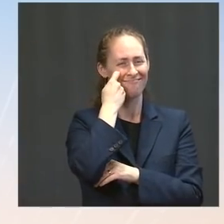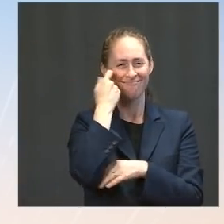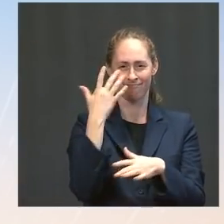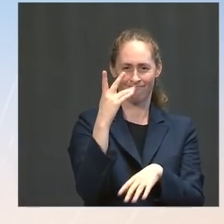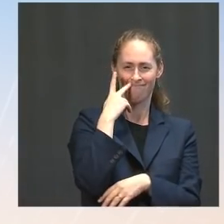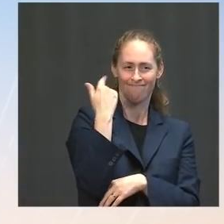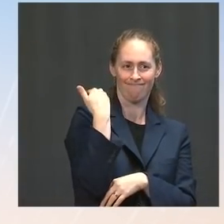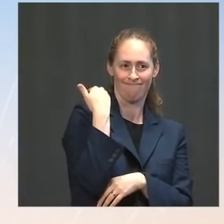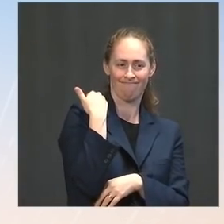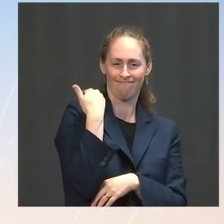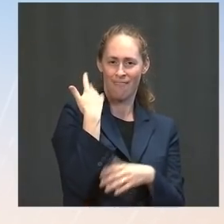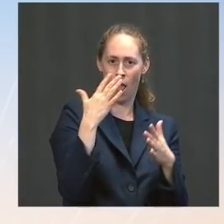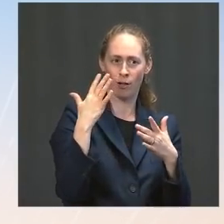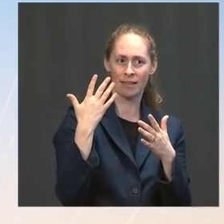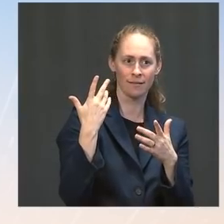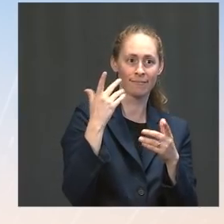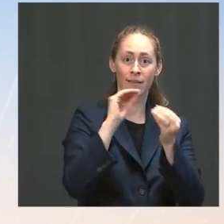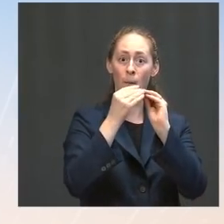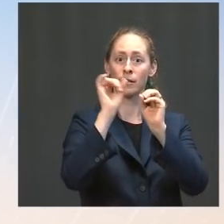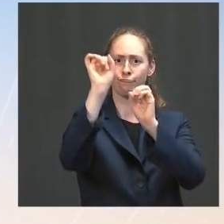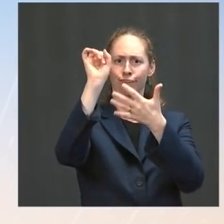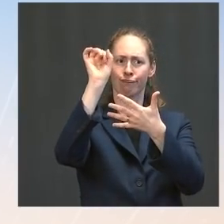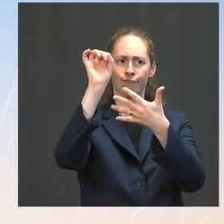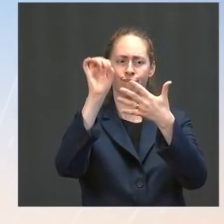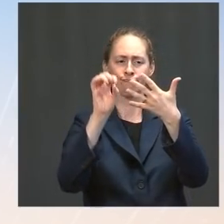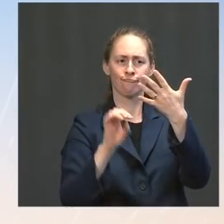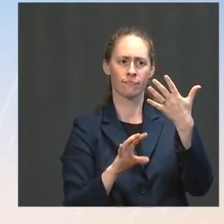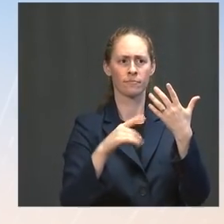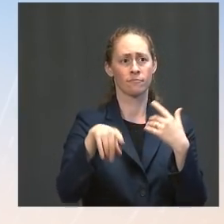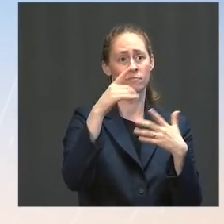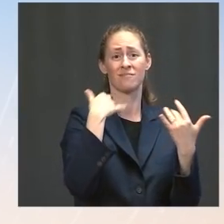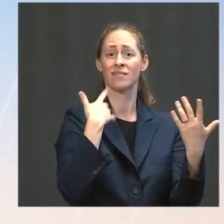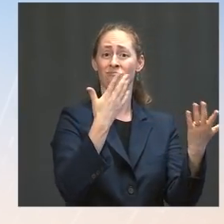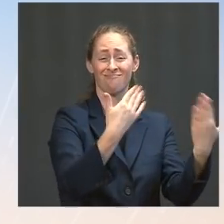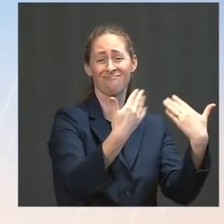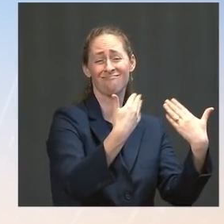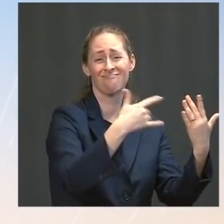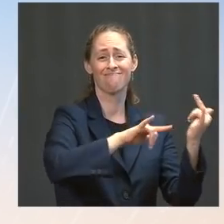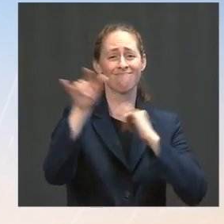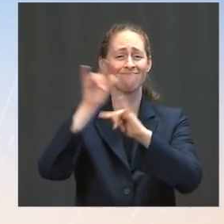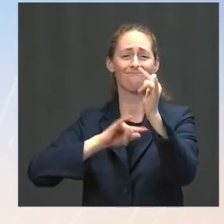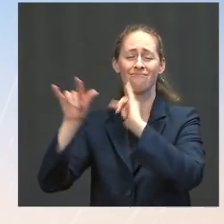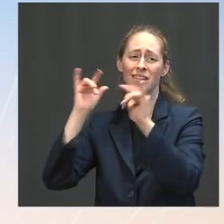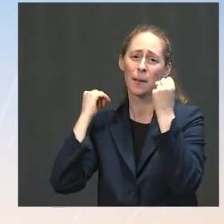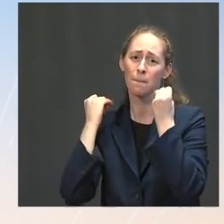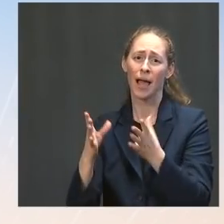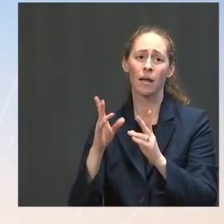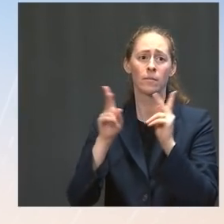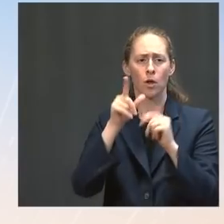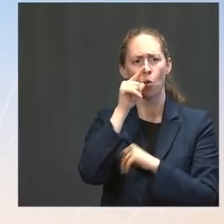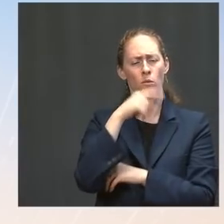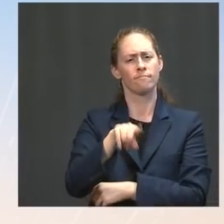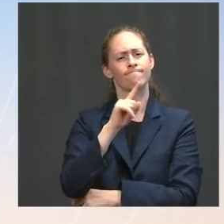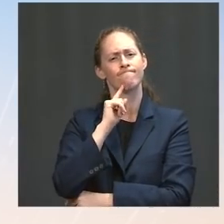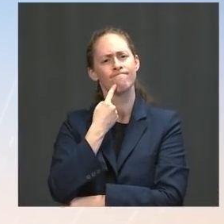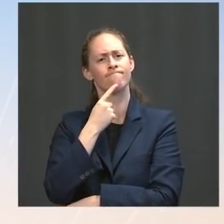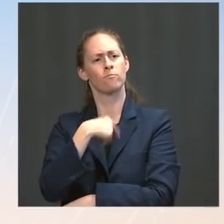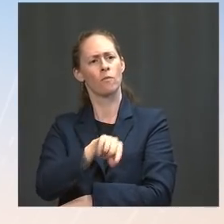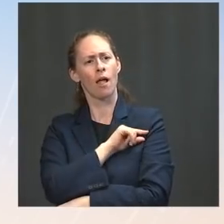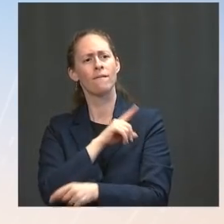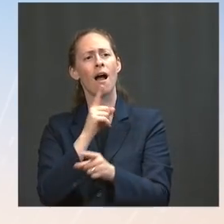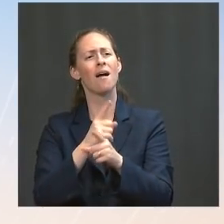population of as many as 6,000 Americans in Afghanistan, over the last 10 days alone, 4,500 of those Americans have been safely